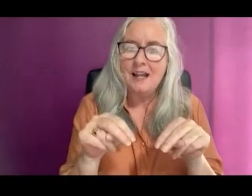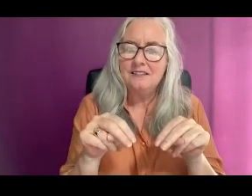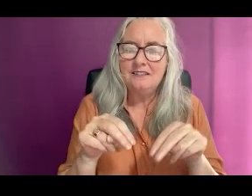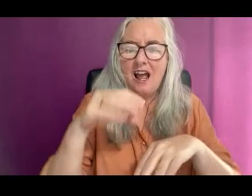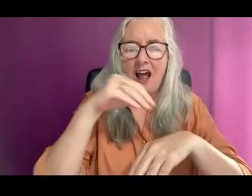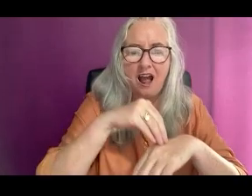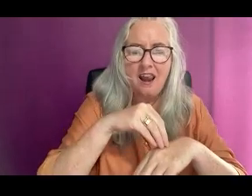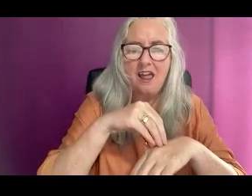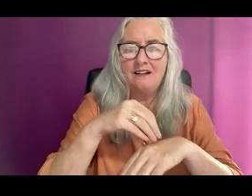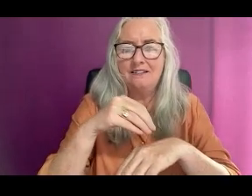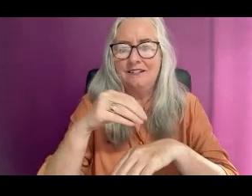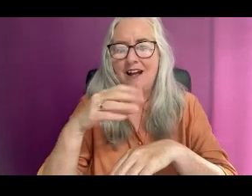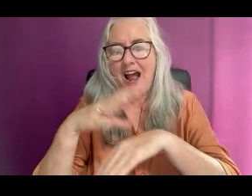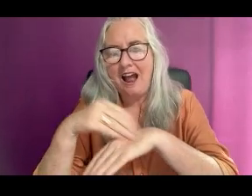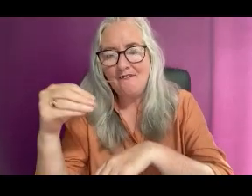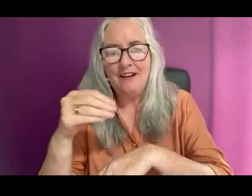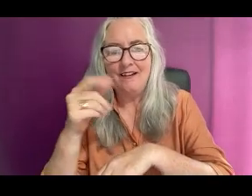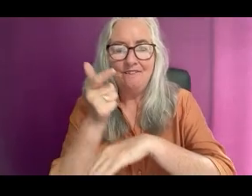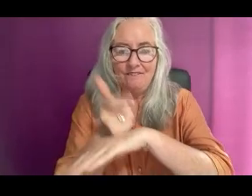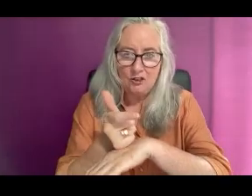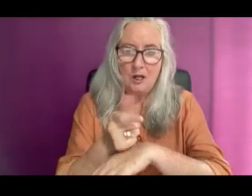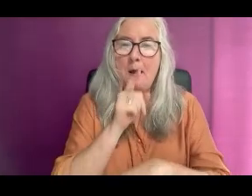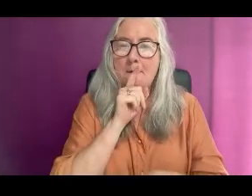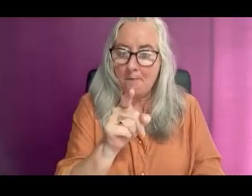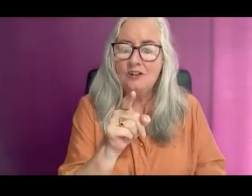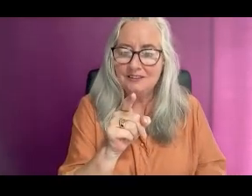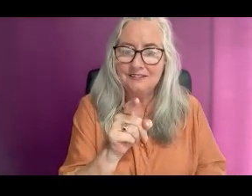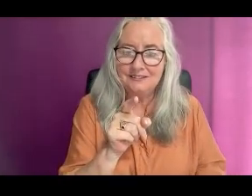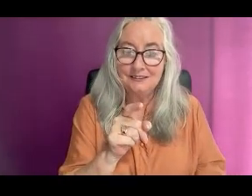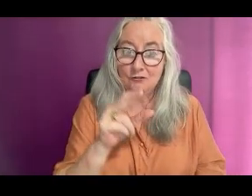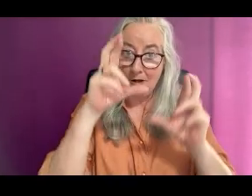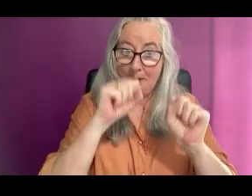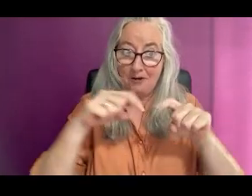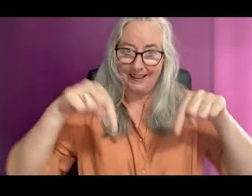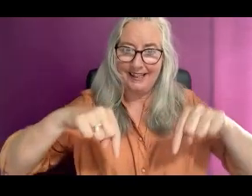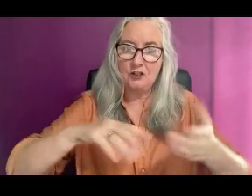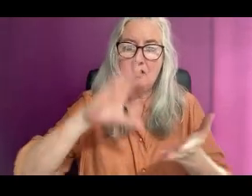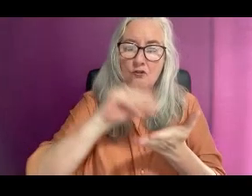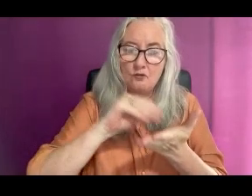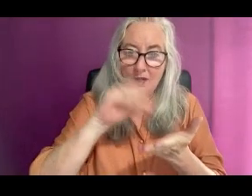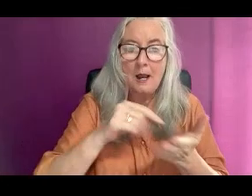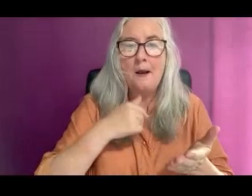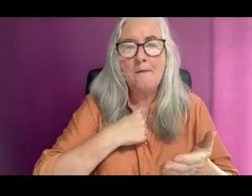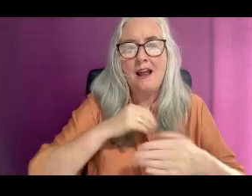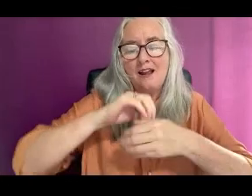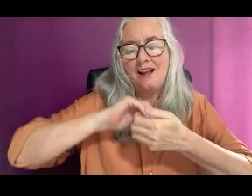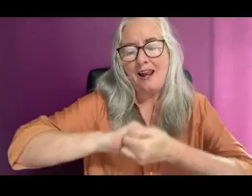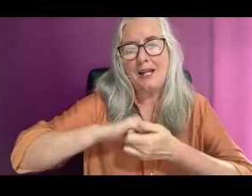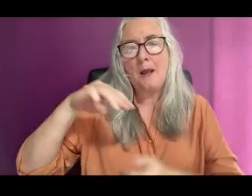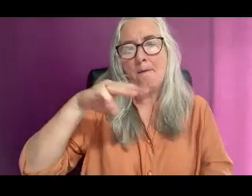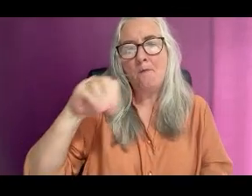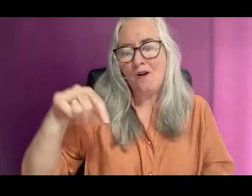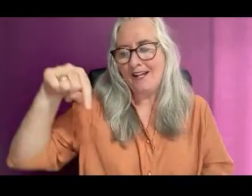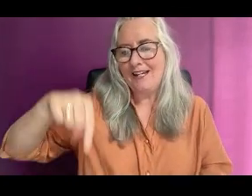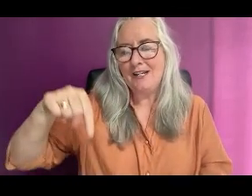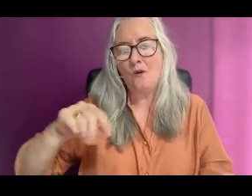your video, but just be aware that it might be recorded. My colleague Mo is here to provide technical